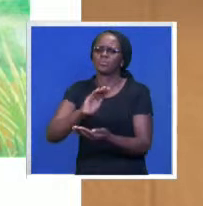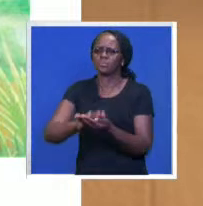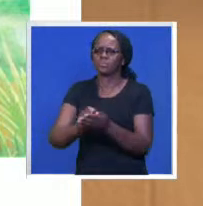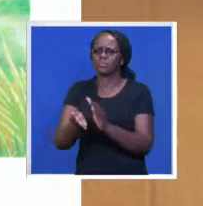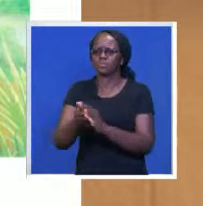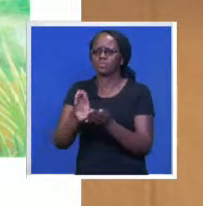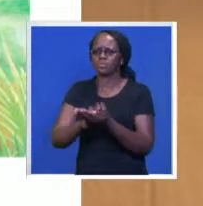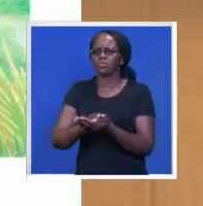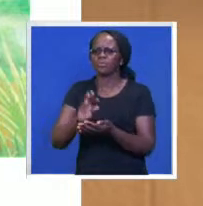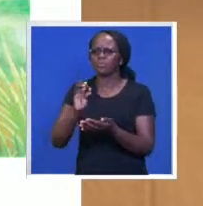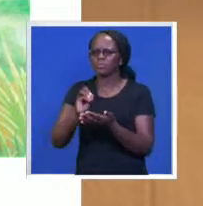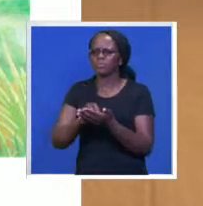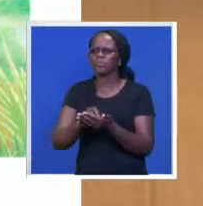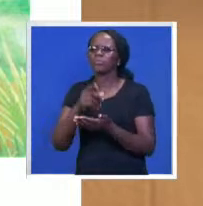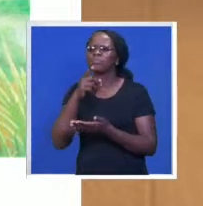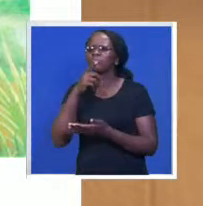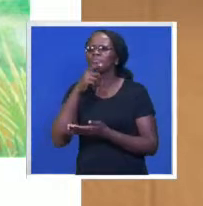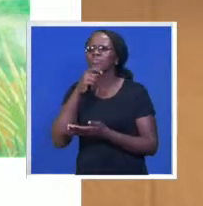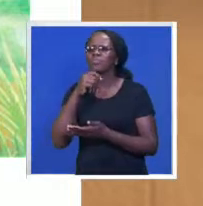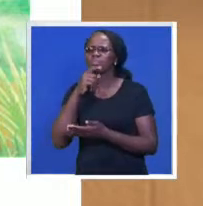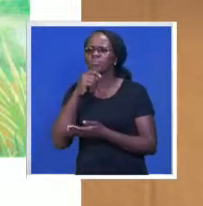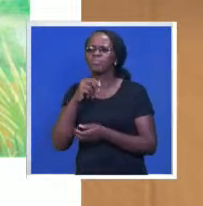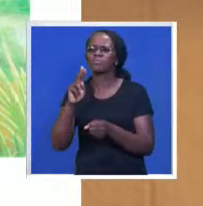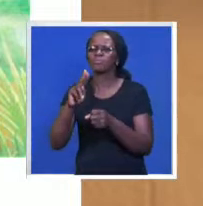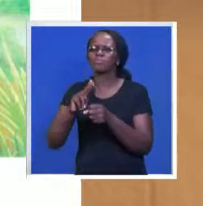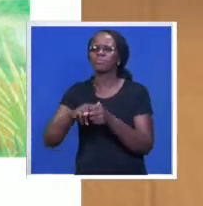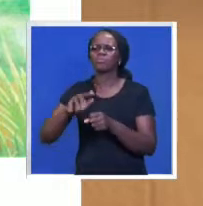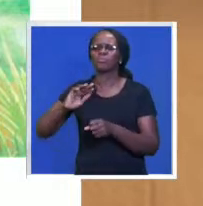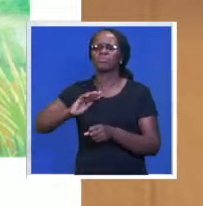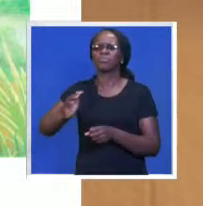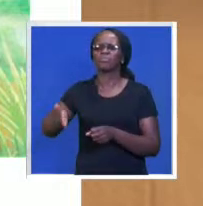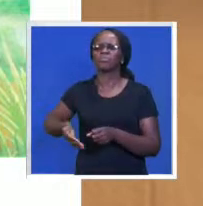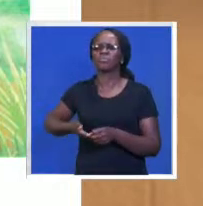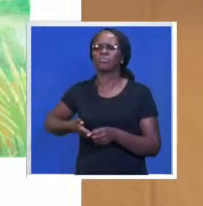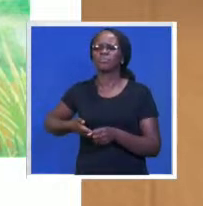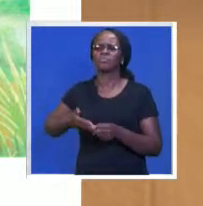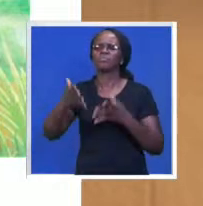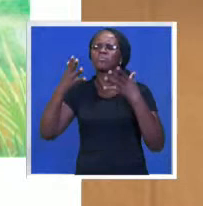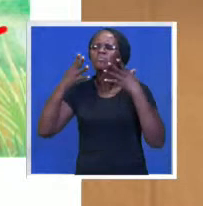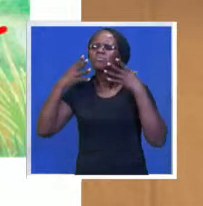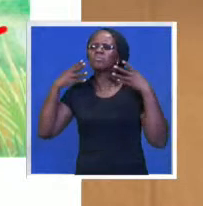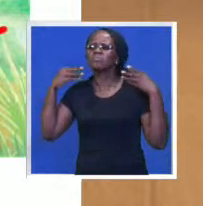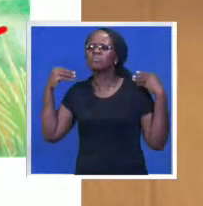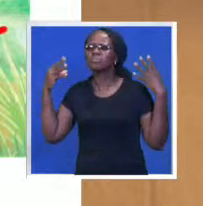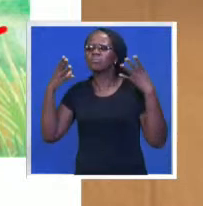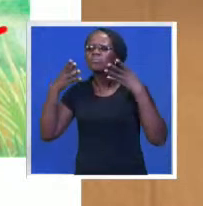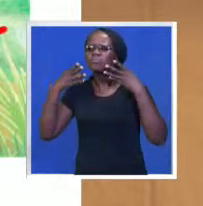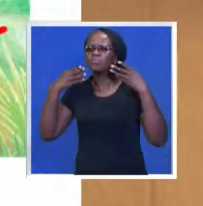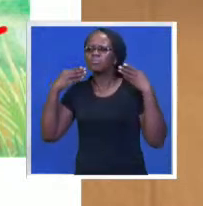some animals. Some of the animals, they are not all there. We have a lion here. We have elephants. We have